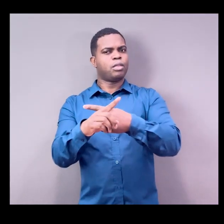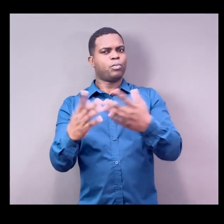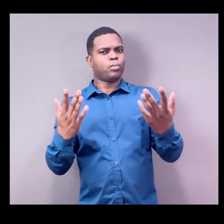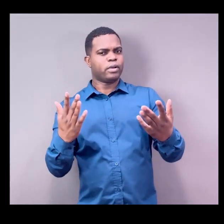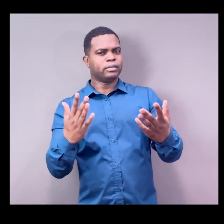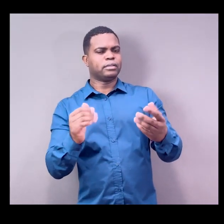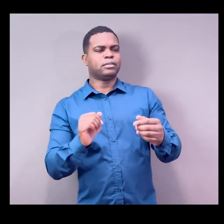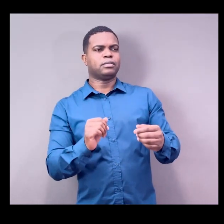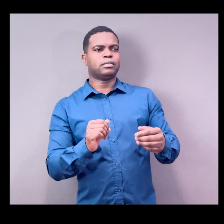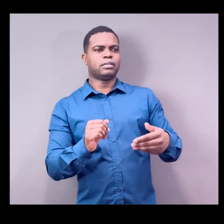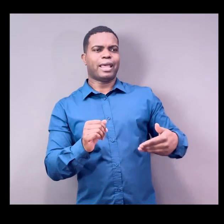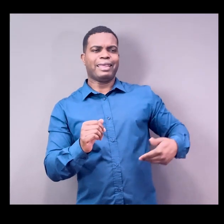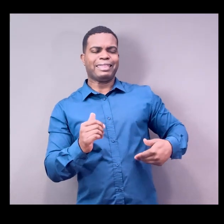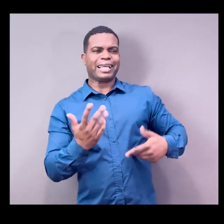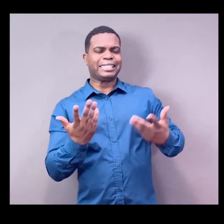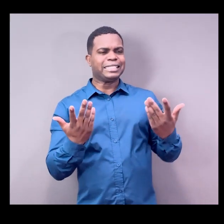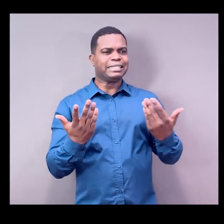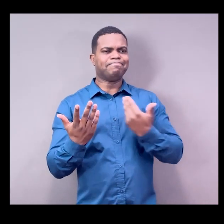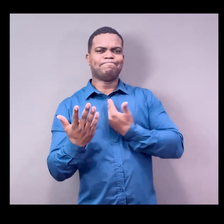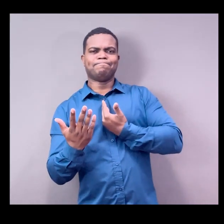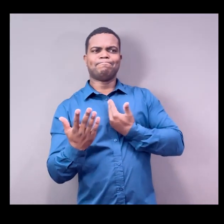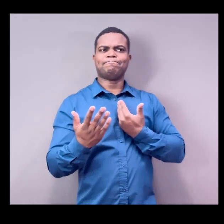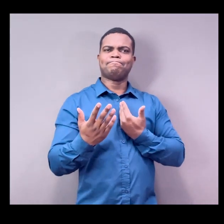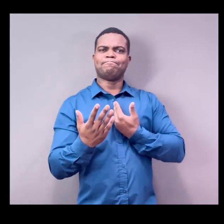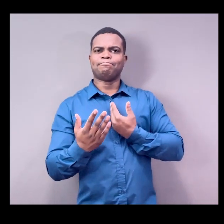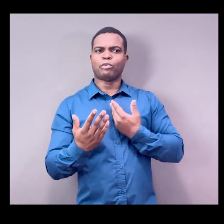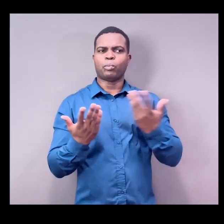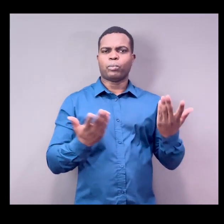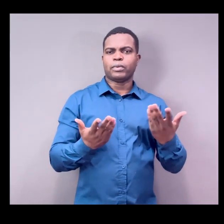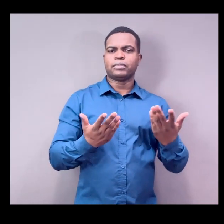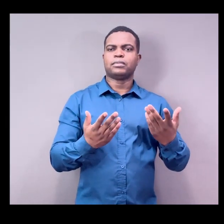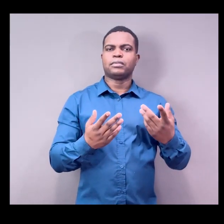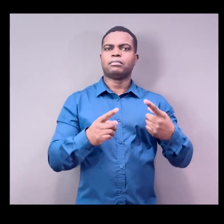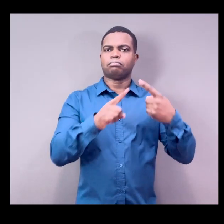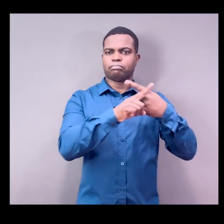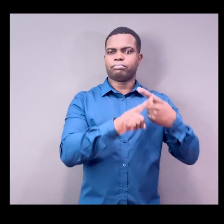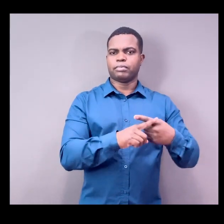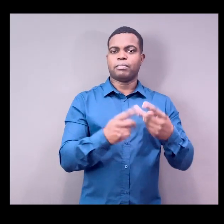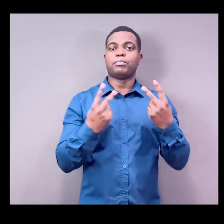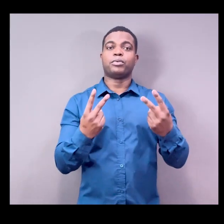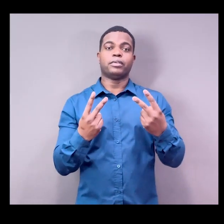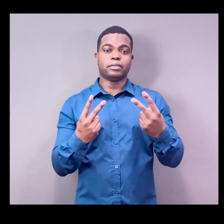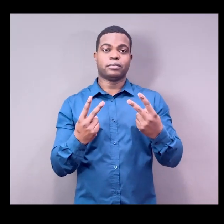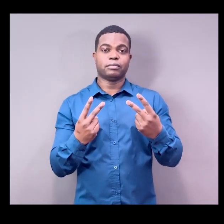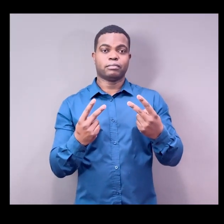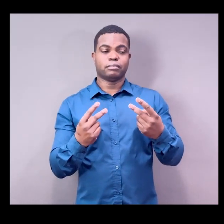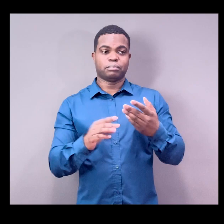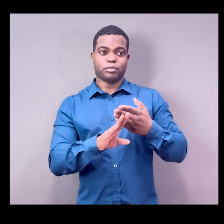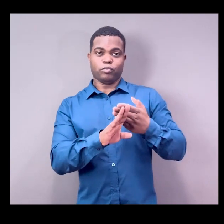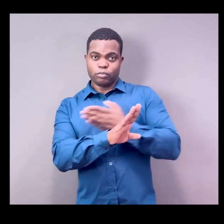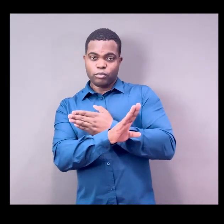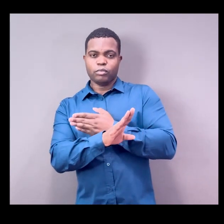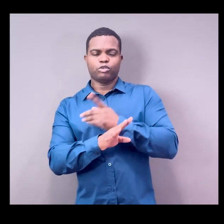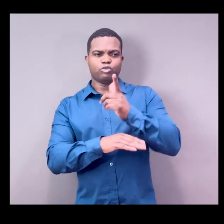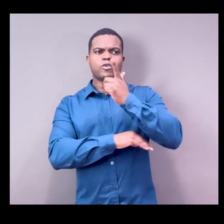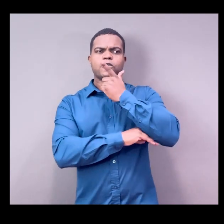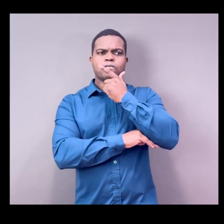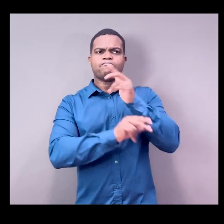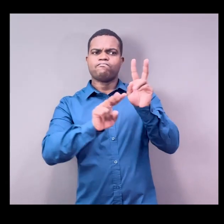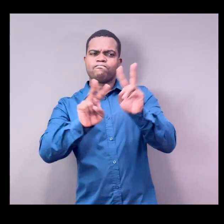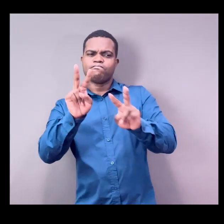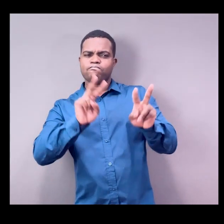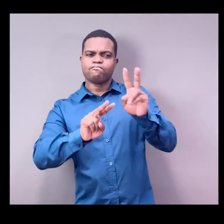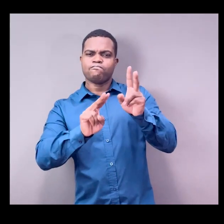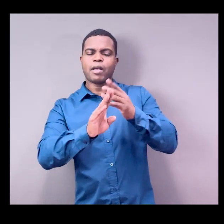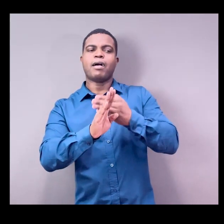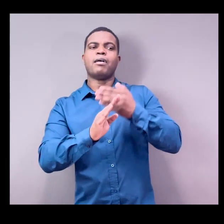of interest and ethical dilemmas. Remember that you are preparing for community engagement. That means everything must be set before